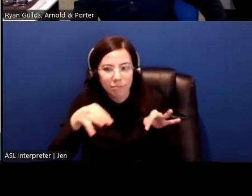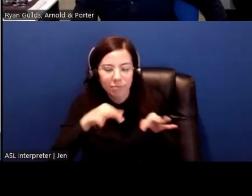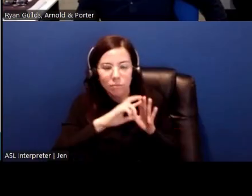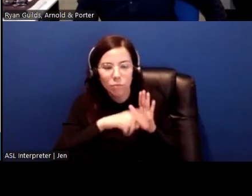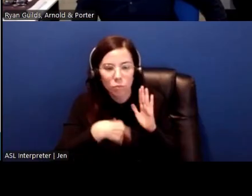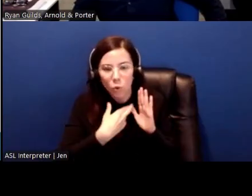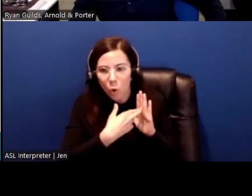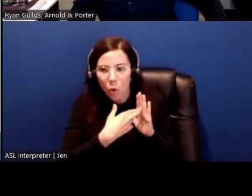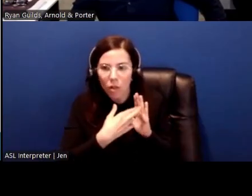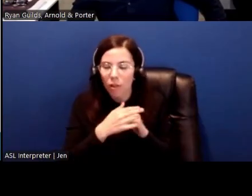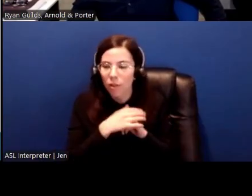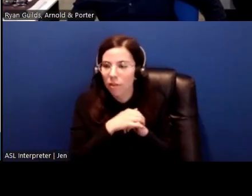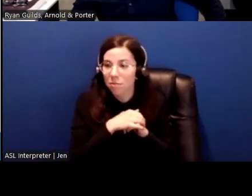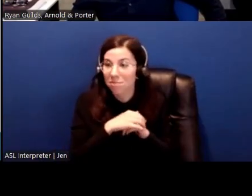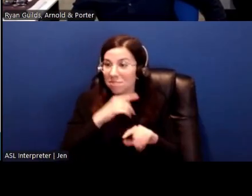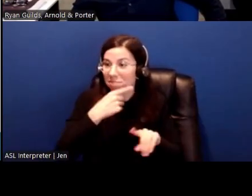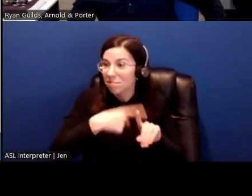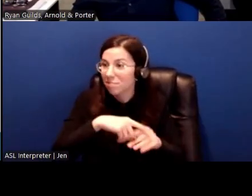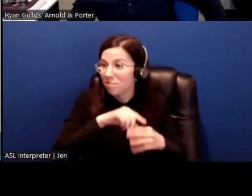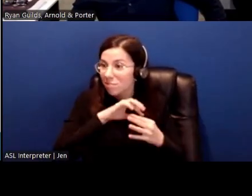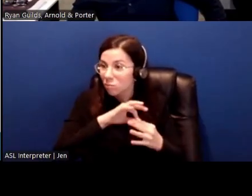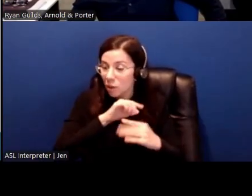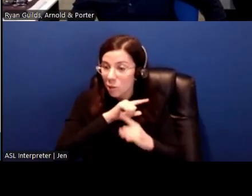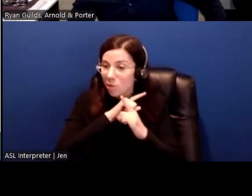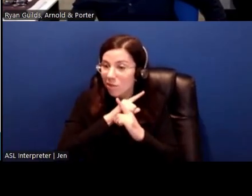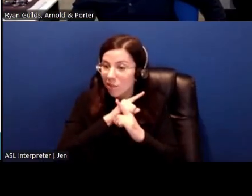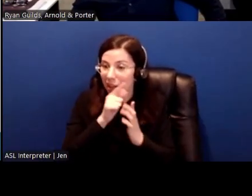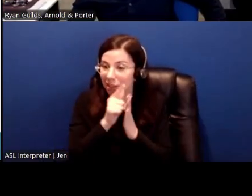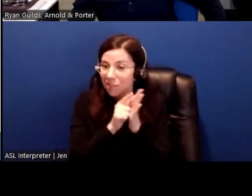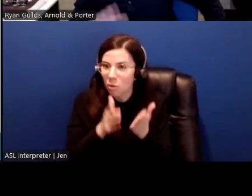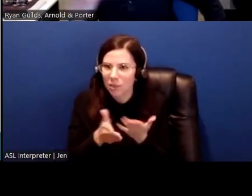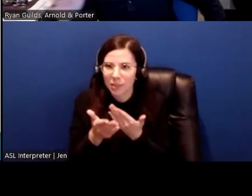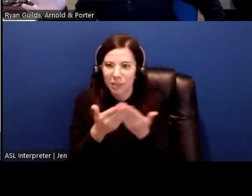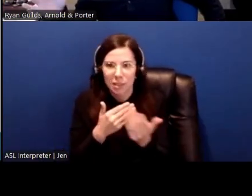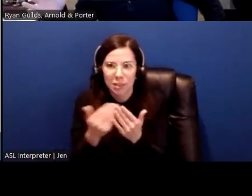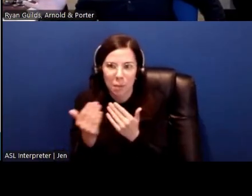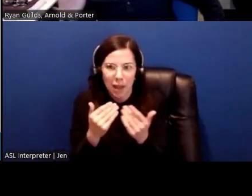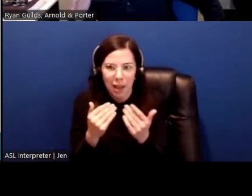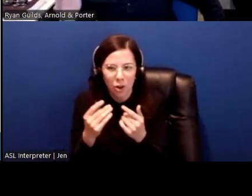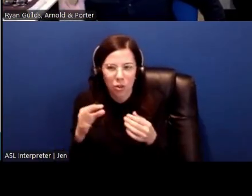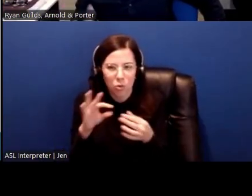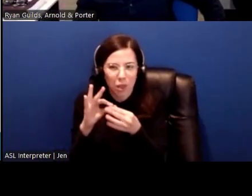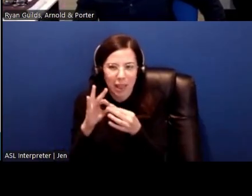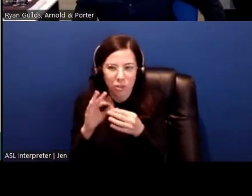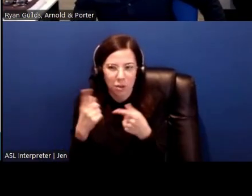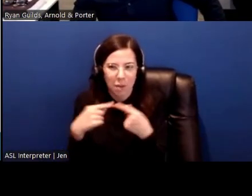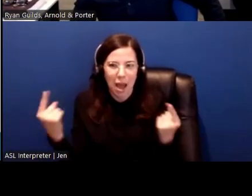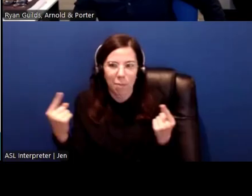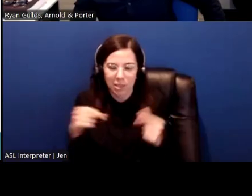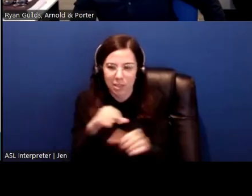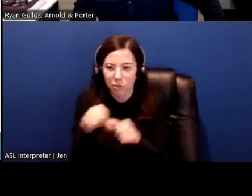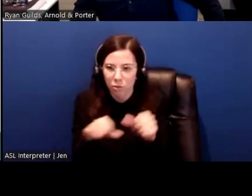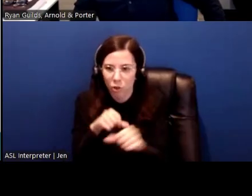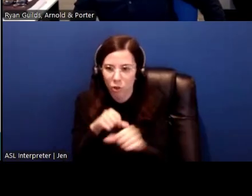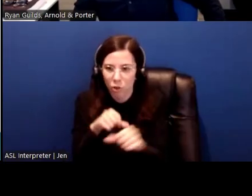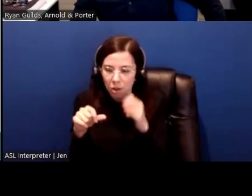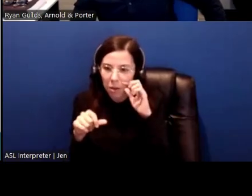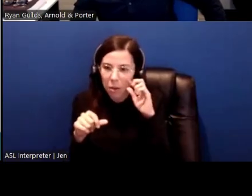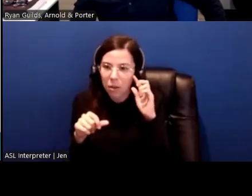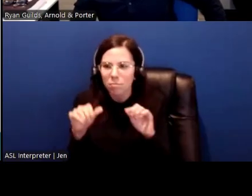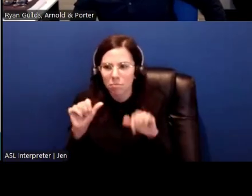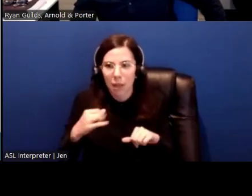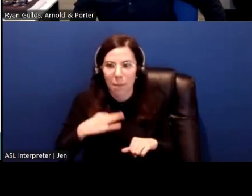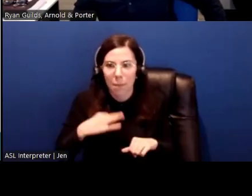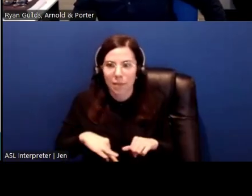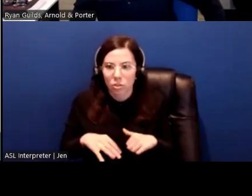role. Having positive relationships with defense counsel despite an adverse relationship or potentially adverse relationship has its